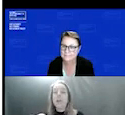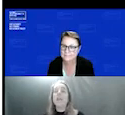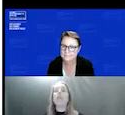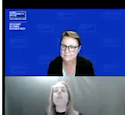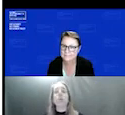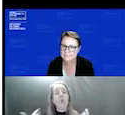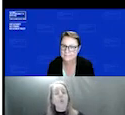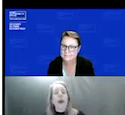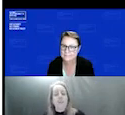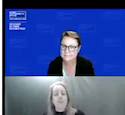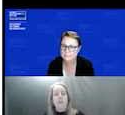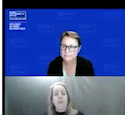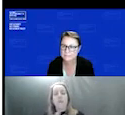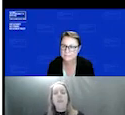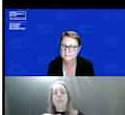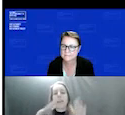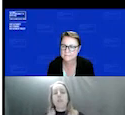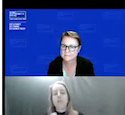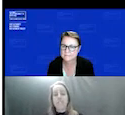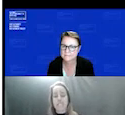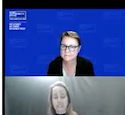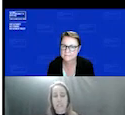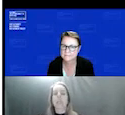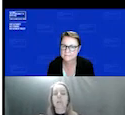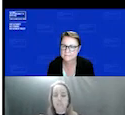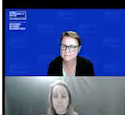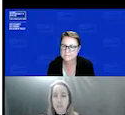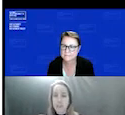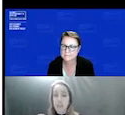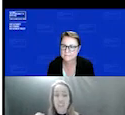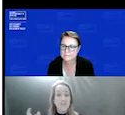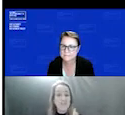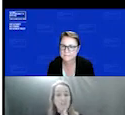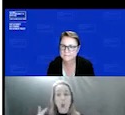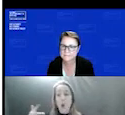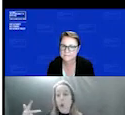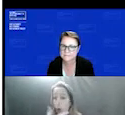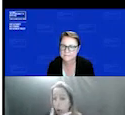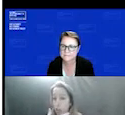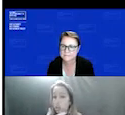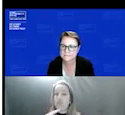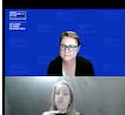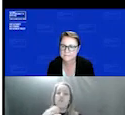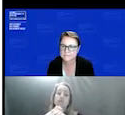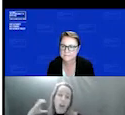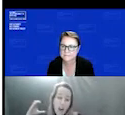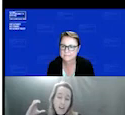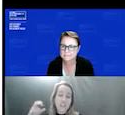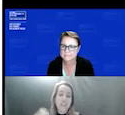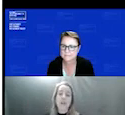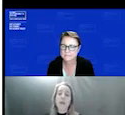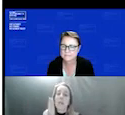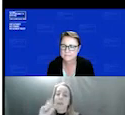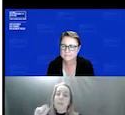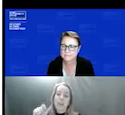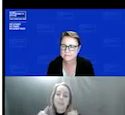issues with pedestrian safety in terms of cars and trucks and buses running red lights, blocking pedestrian